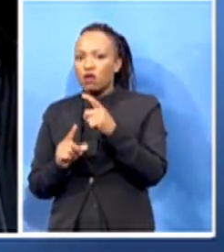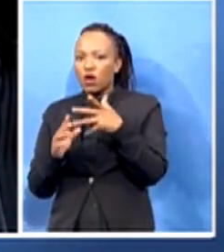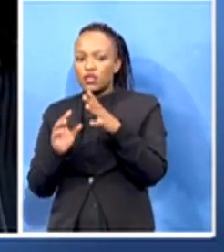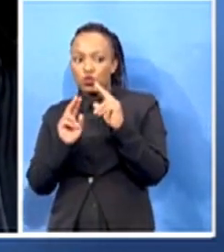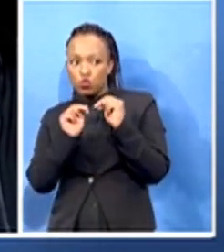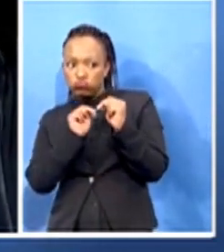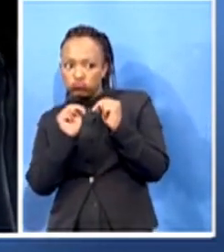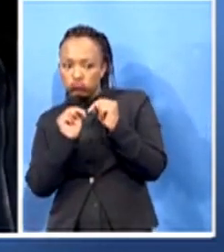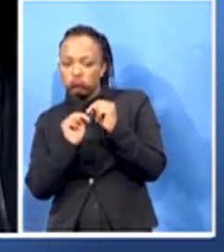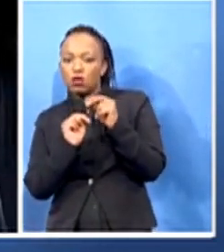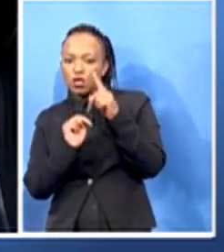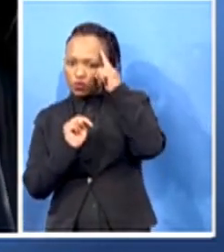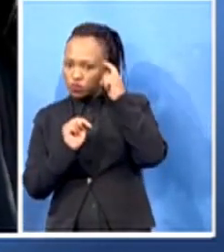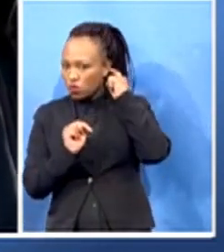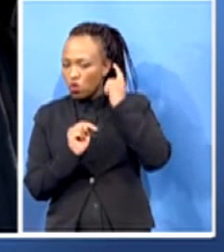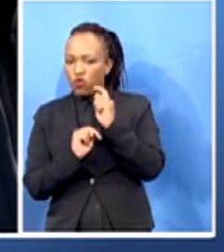hikes?